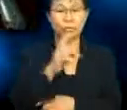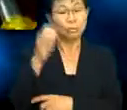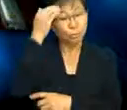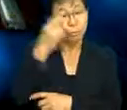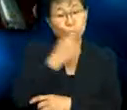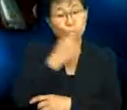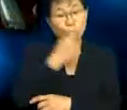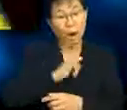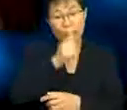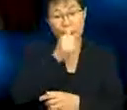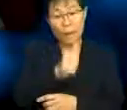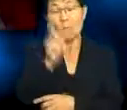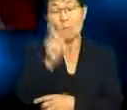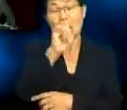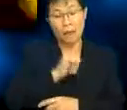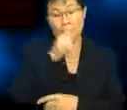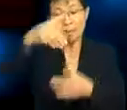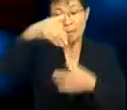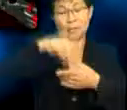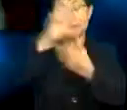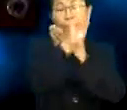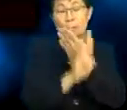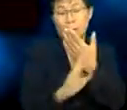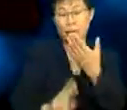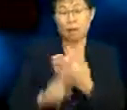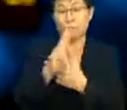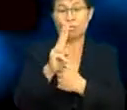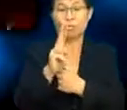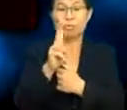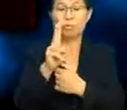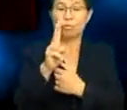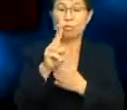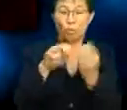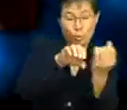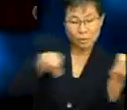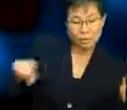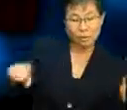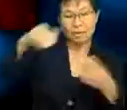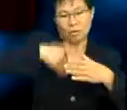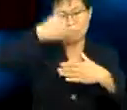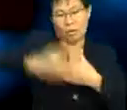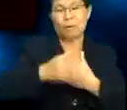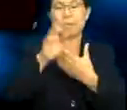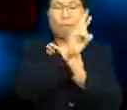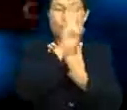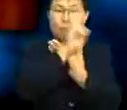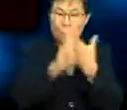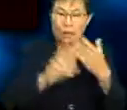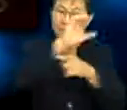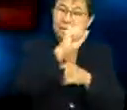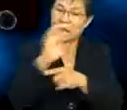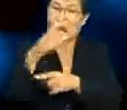Do you know where I am? I'm in a blood vessel. In front of me is the blood cell and